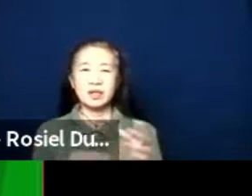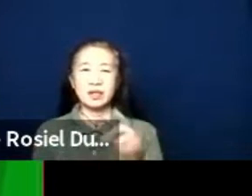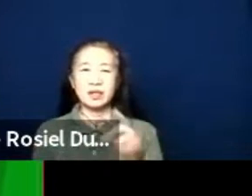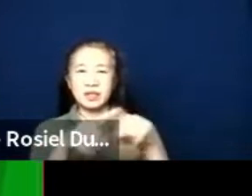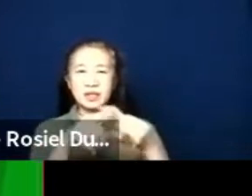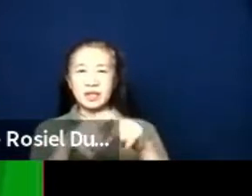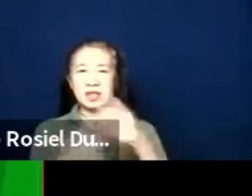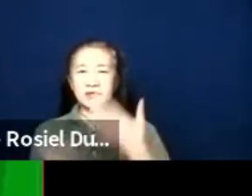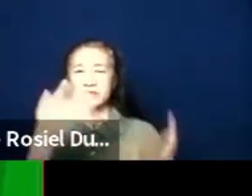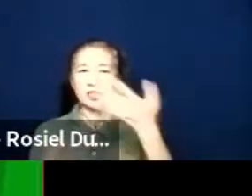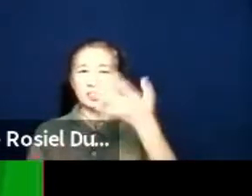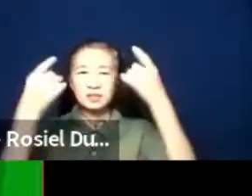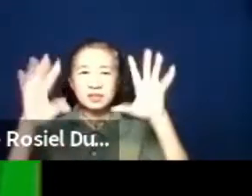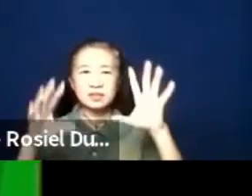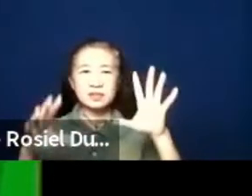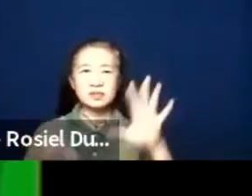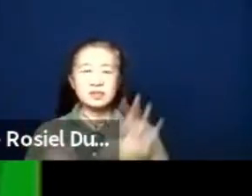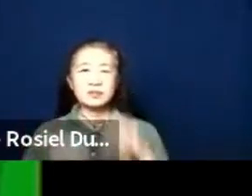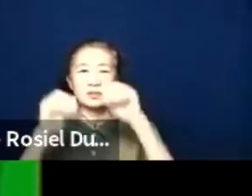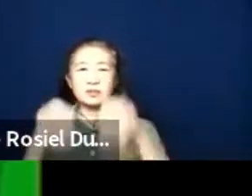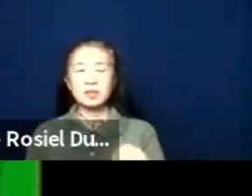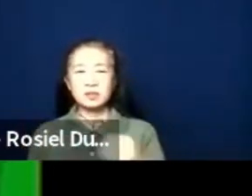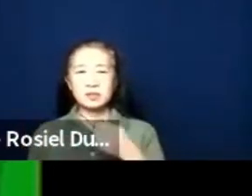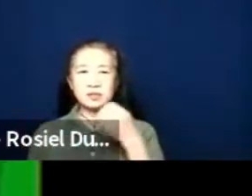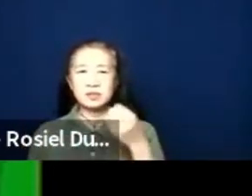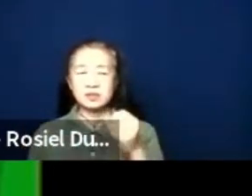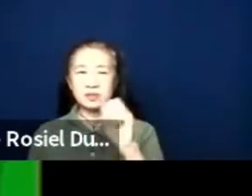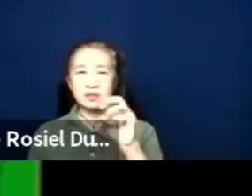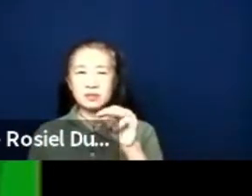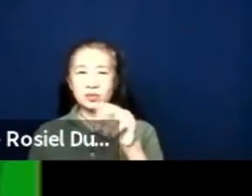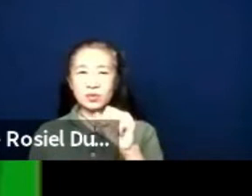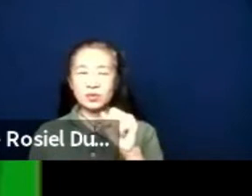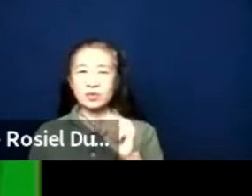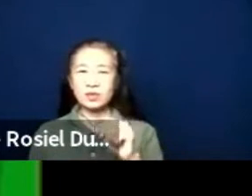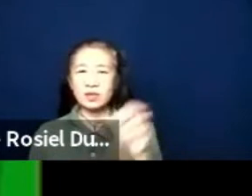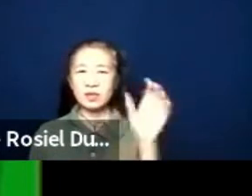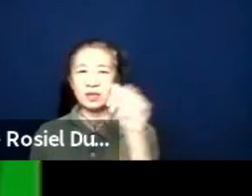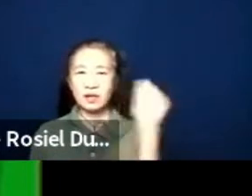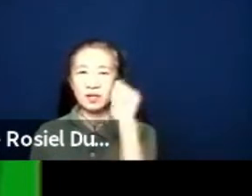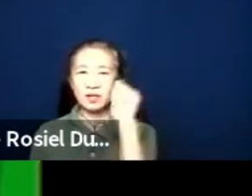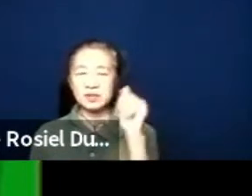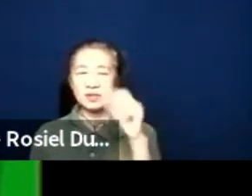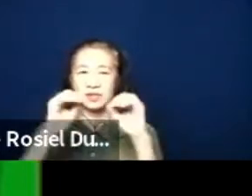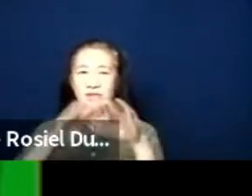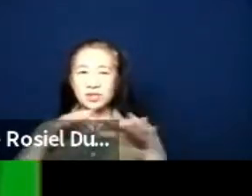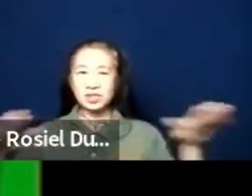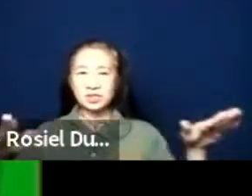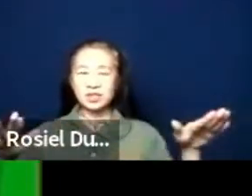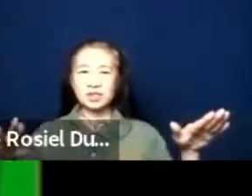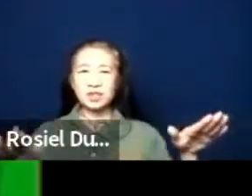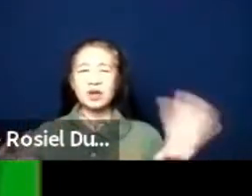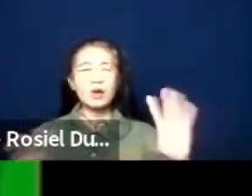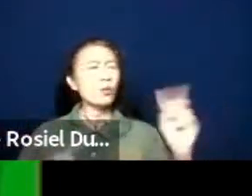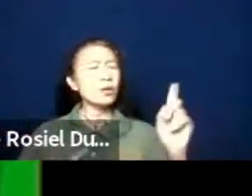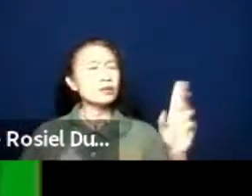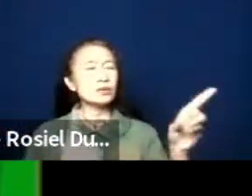and property. Install smoke alarms and test them monthly. Teach children what to do